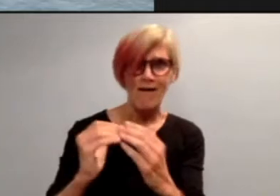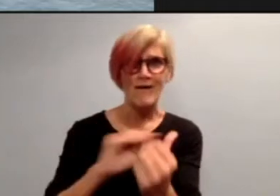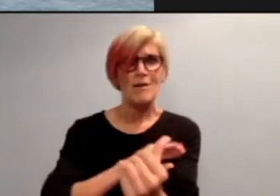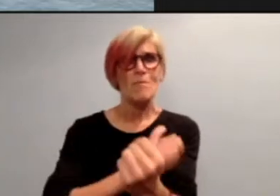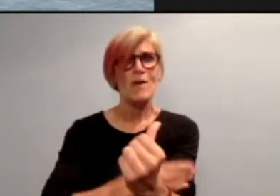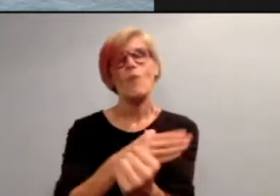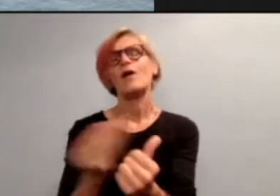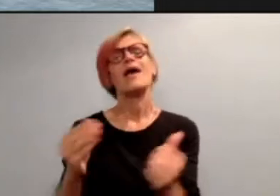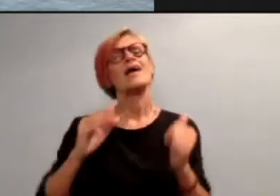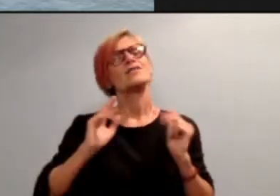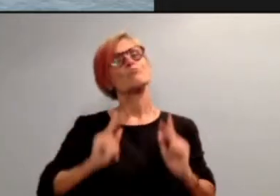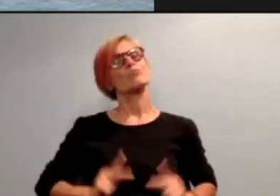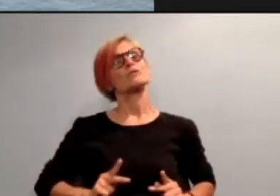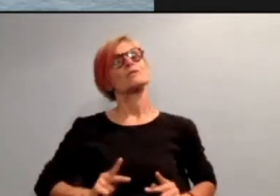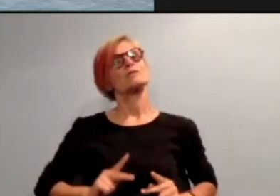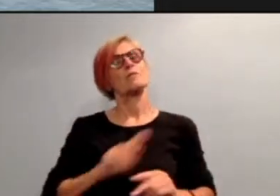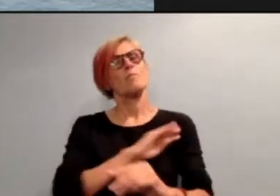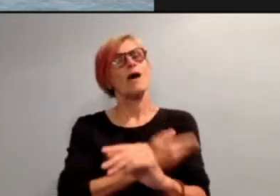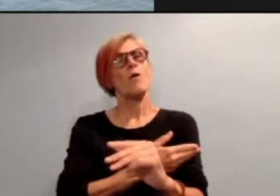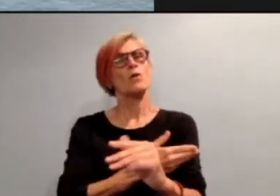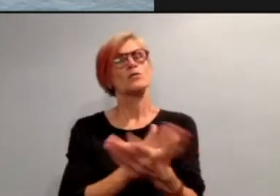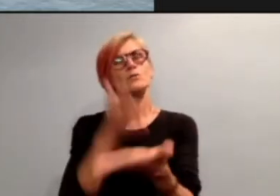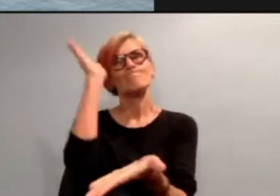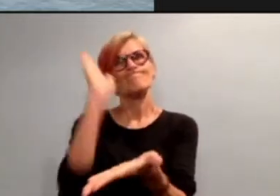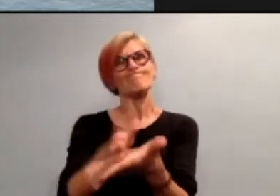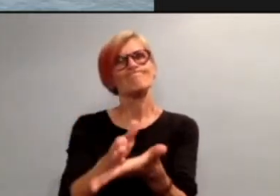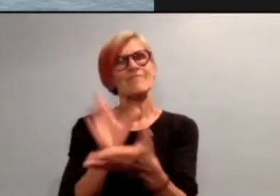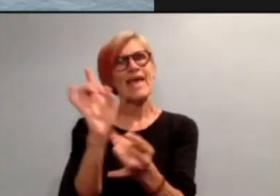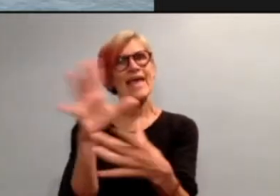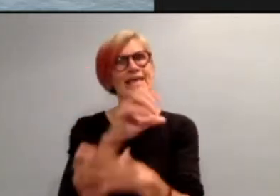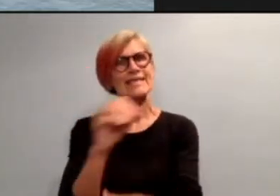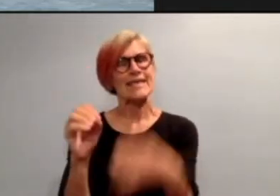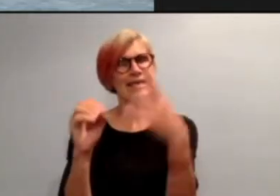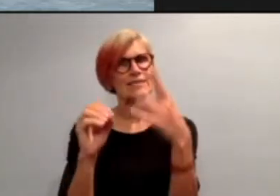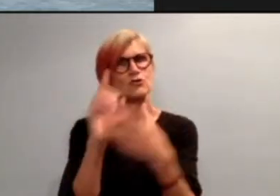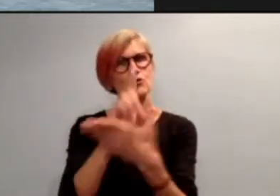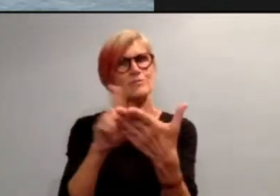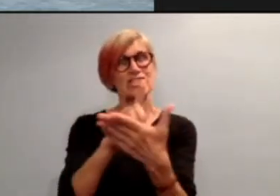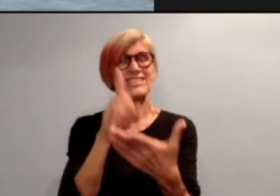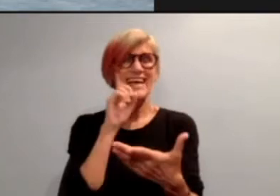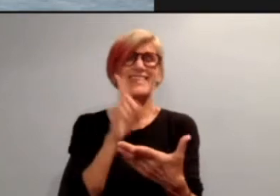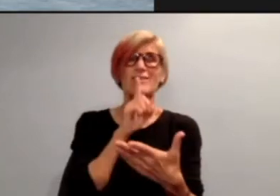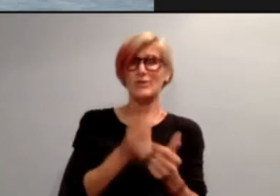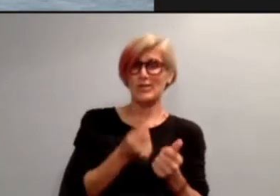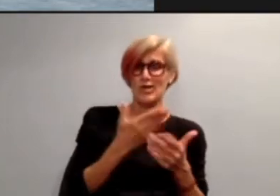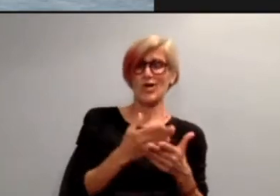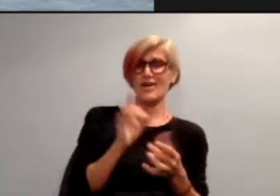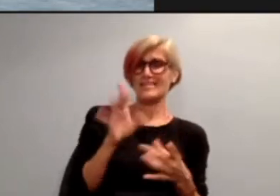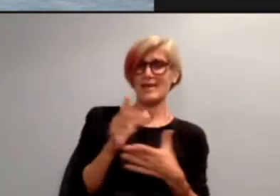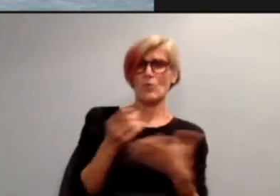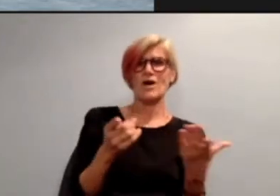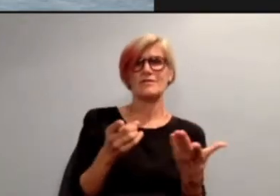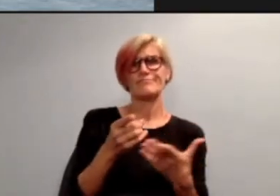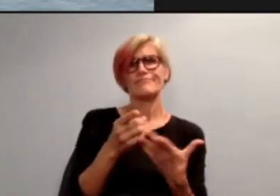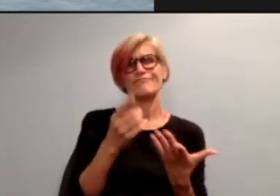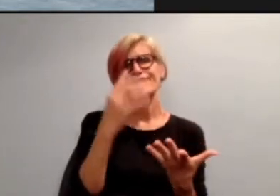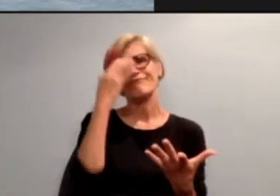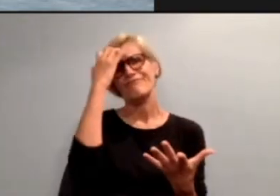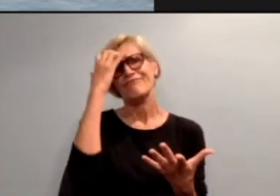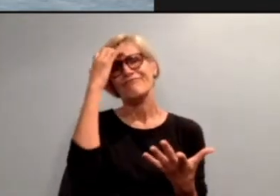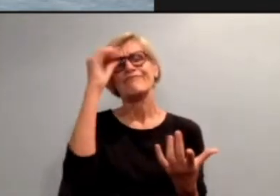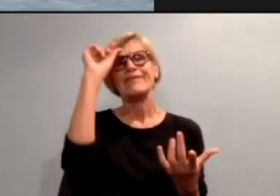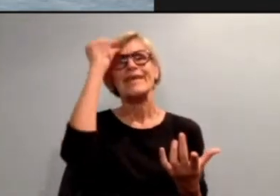discrimination. I believe at the root of hate is ignorance, and myths like the AAPI's being the model